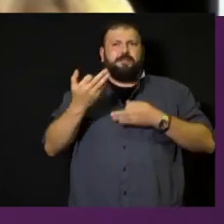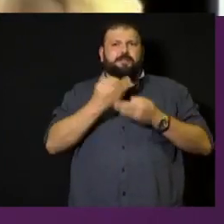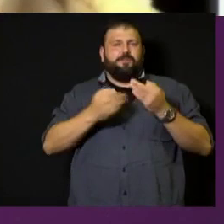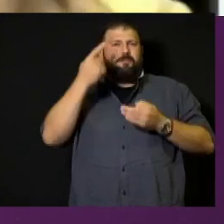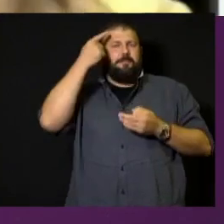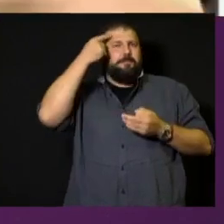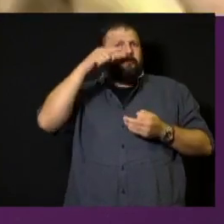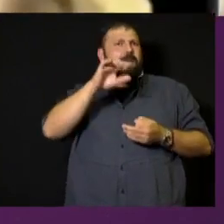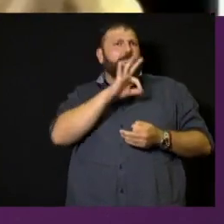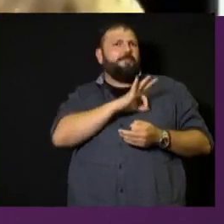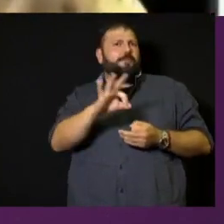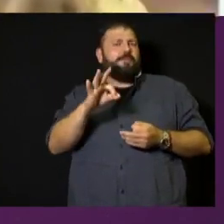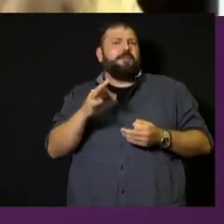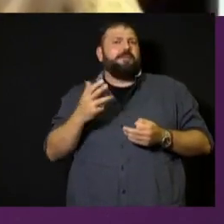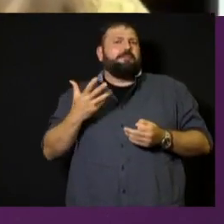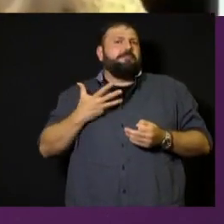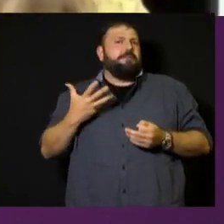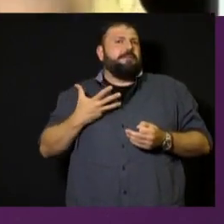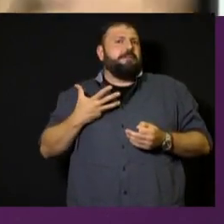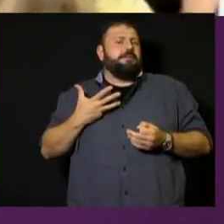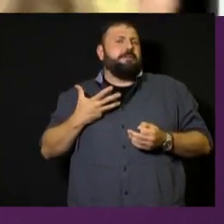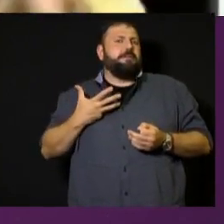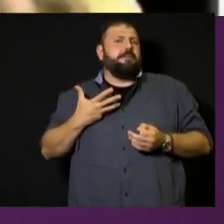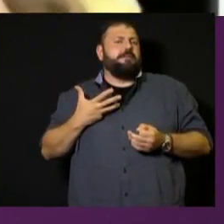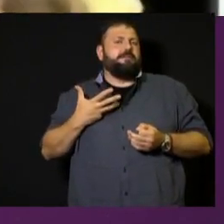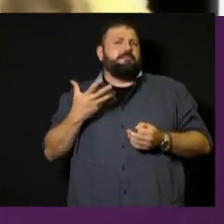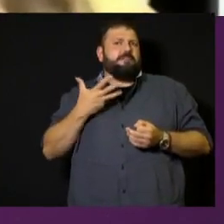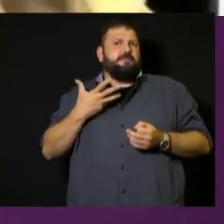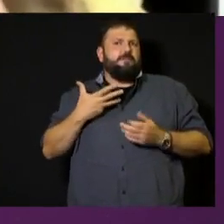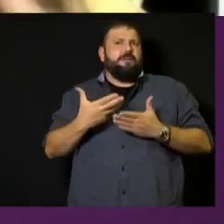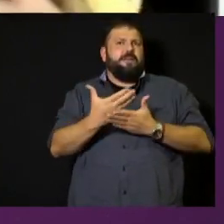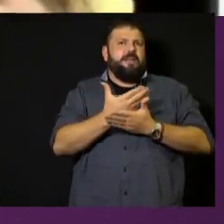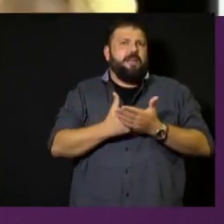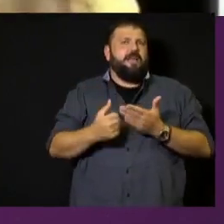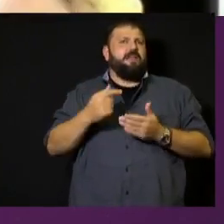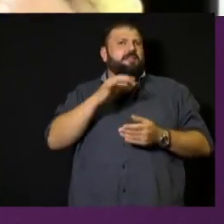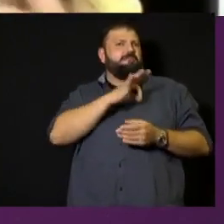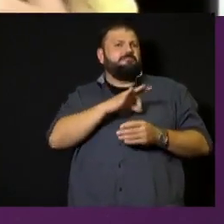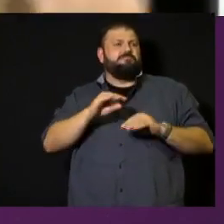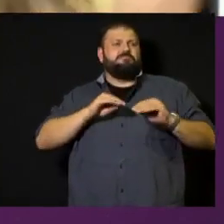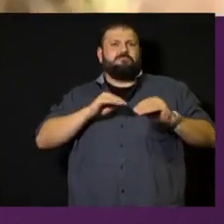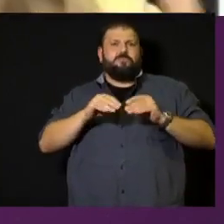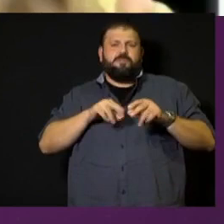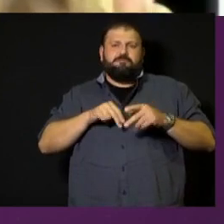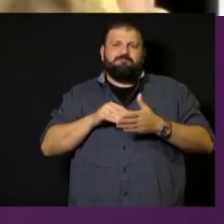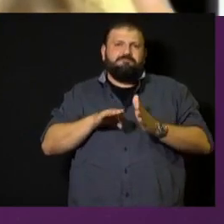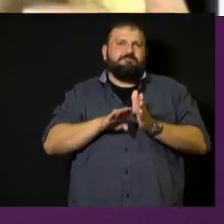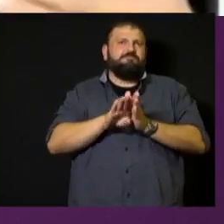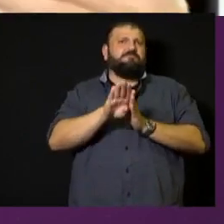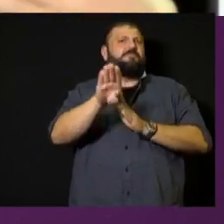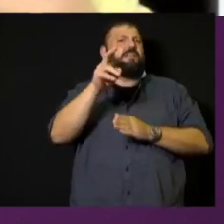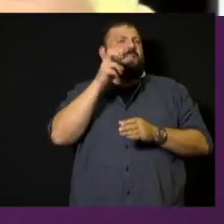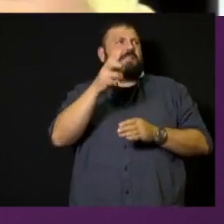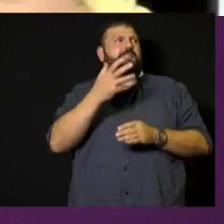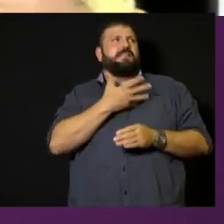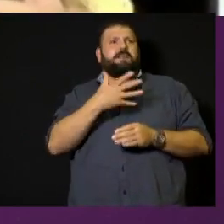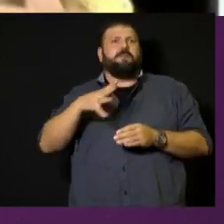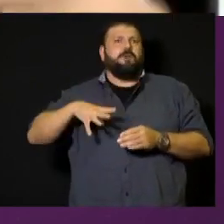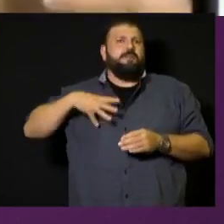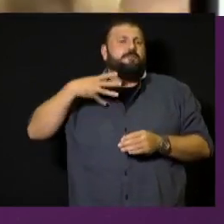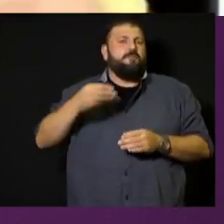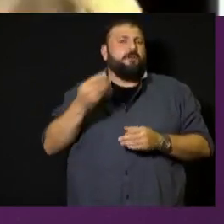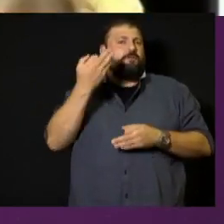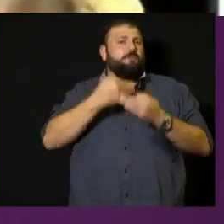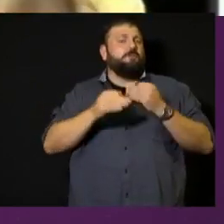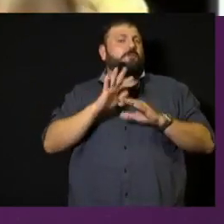system because with that we have an objective. So we know where to